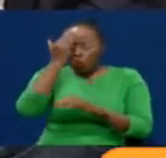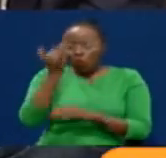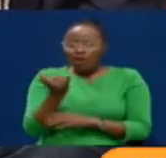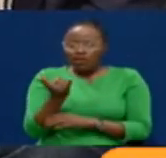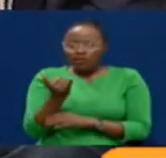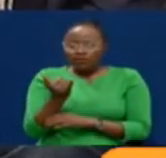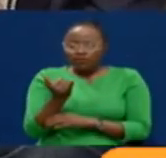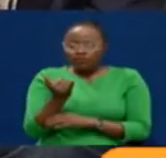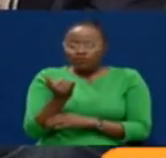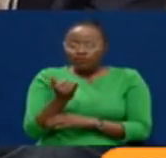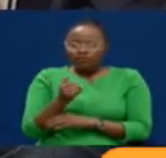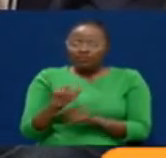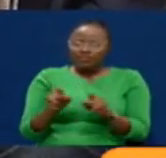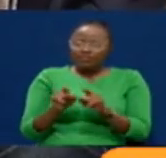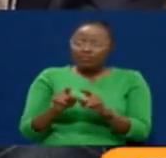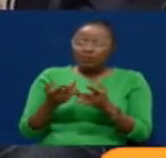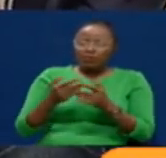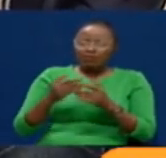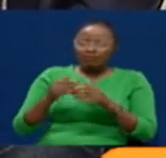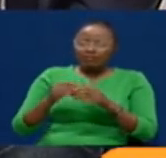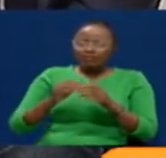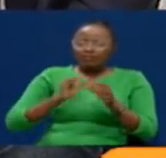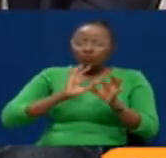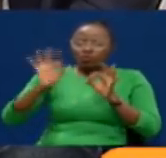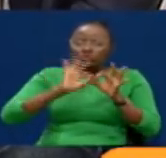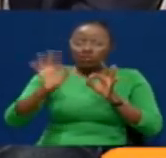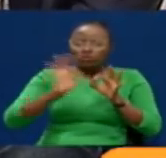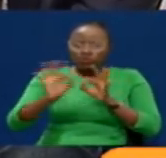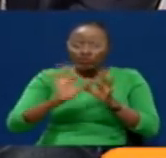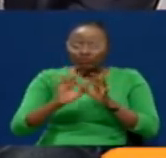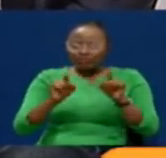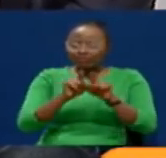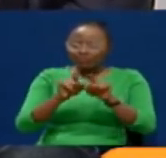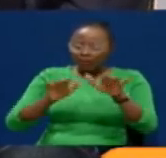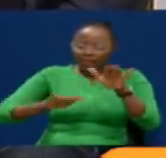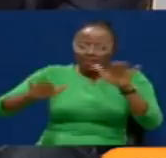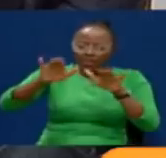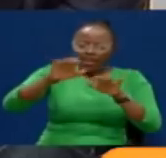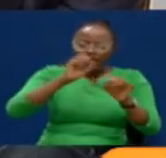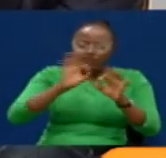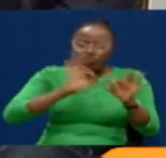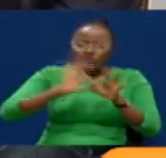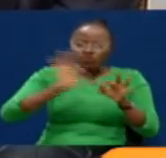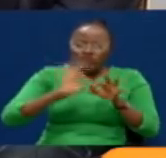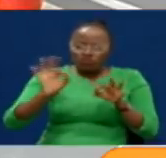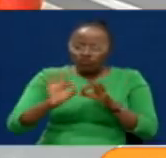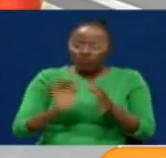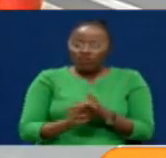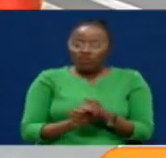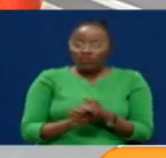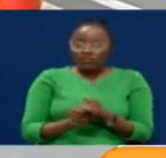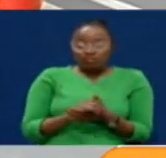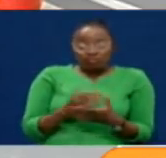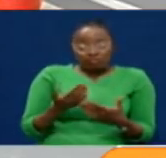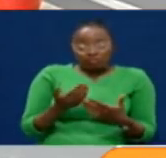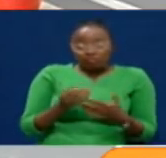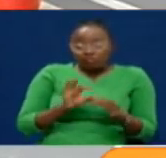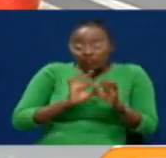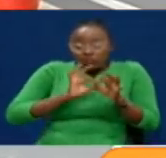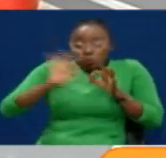like, over-speeding kills. Mm. Even in rallying. Overspeeding here. Says the speedster himself.